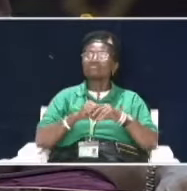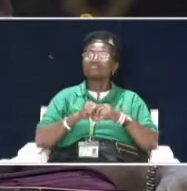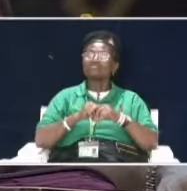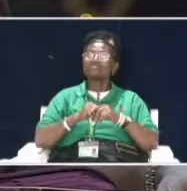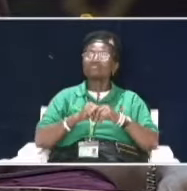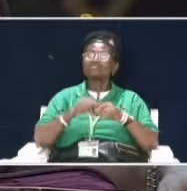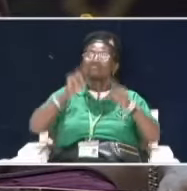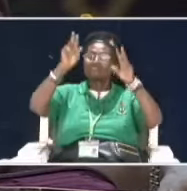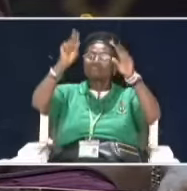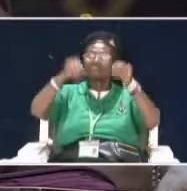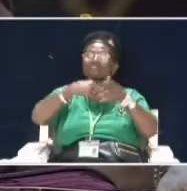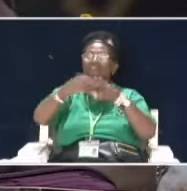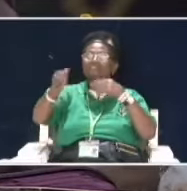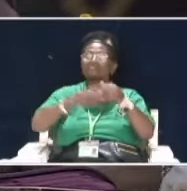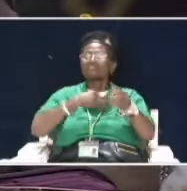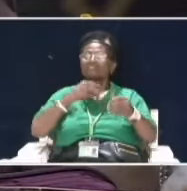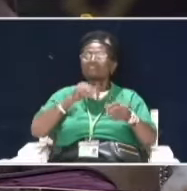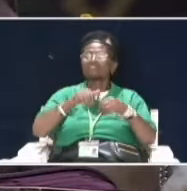No matter how good